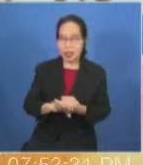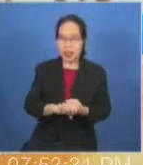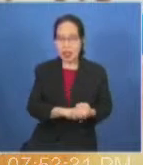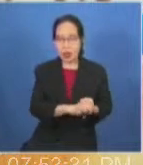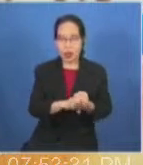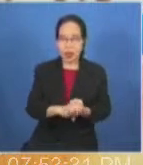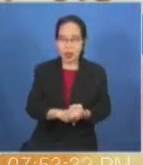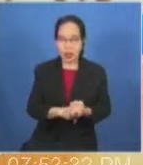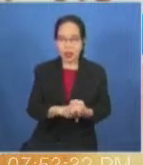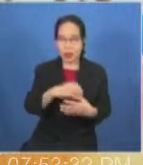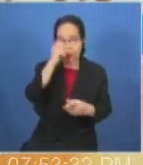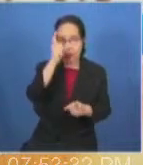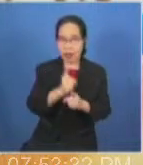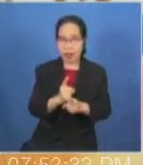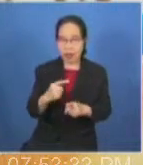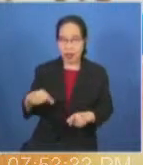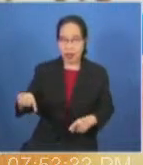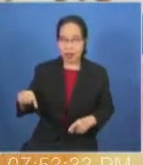of the couple